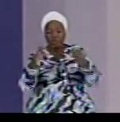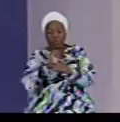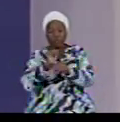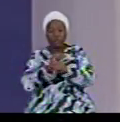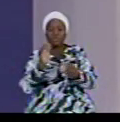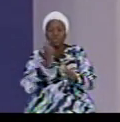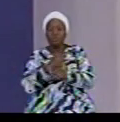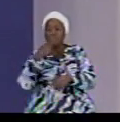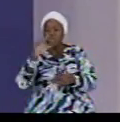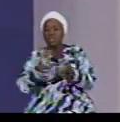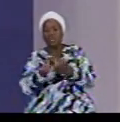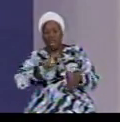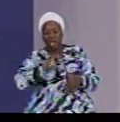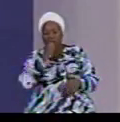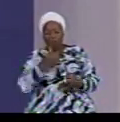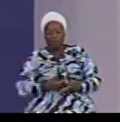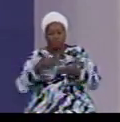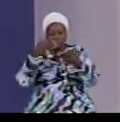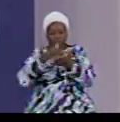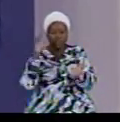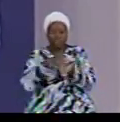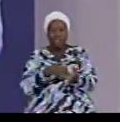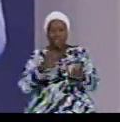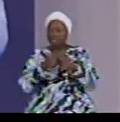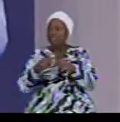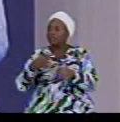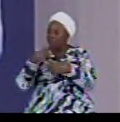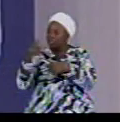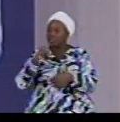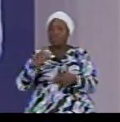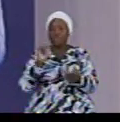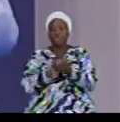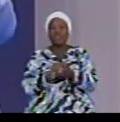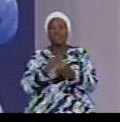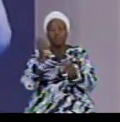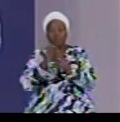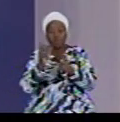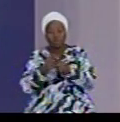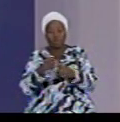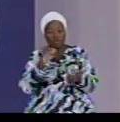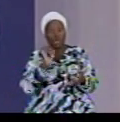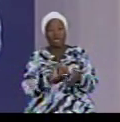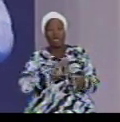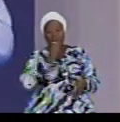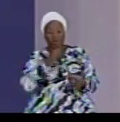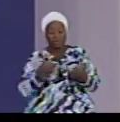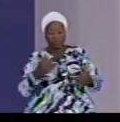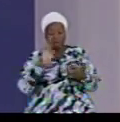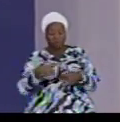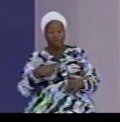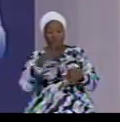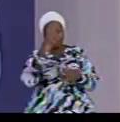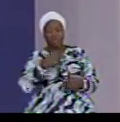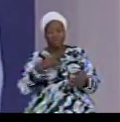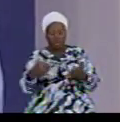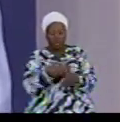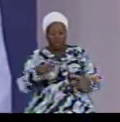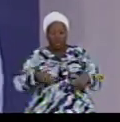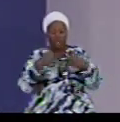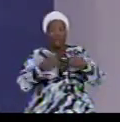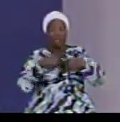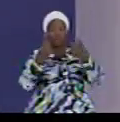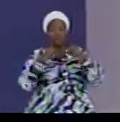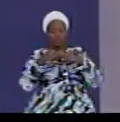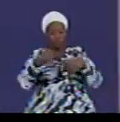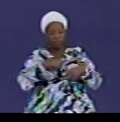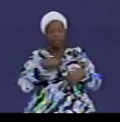it, they too can be born again. That statement, I am born again, I'm now a child of God, a new life has come